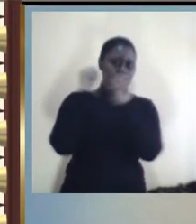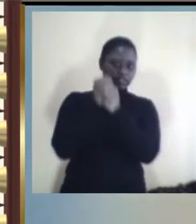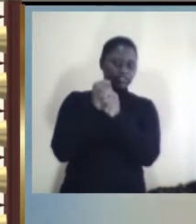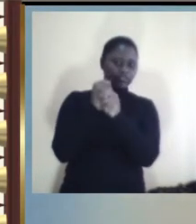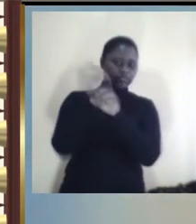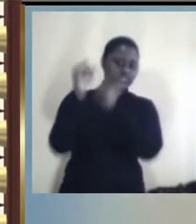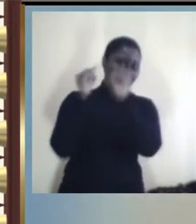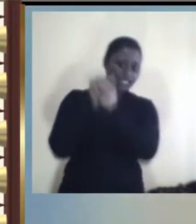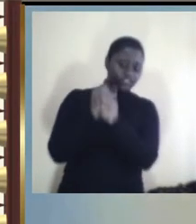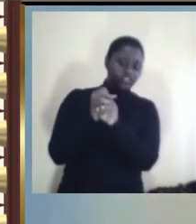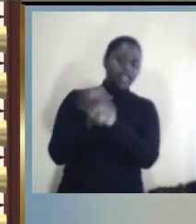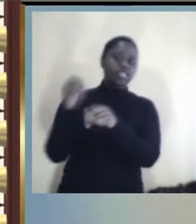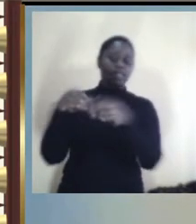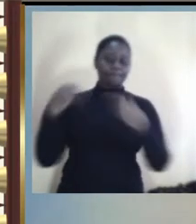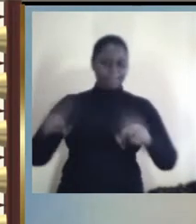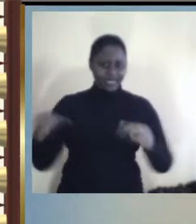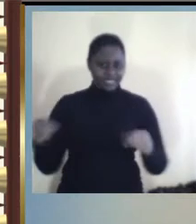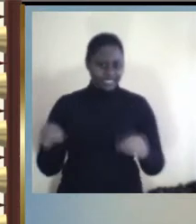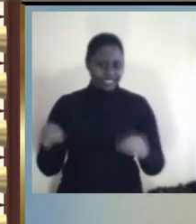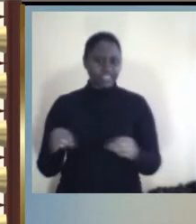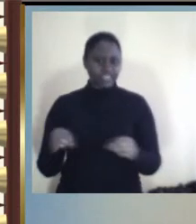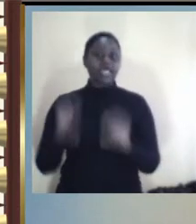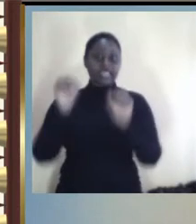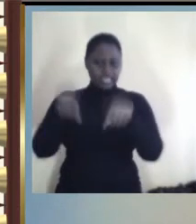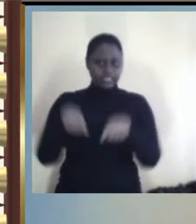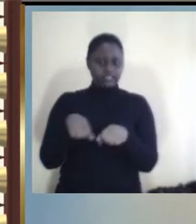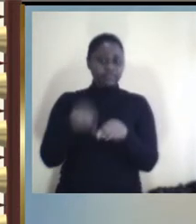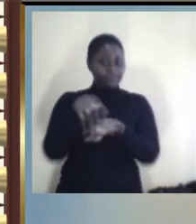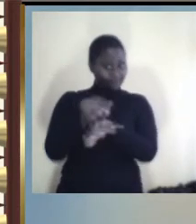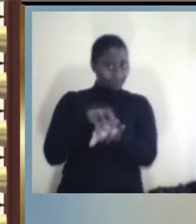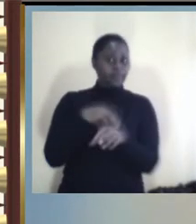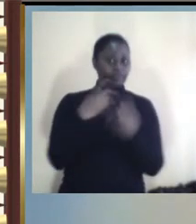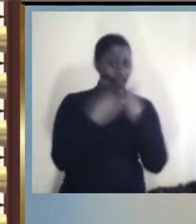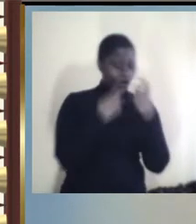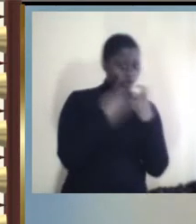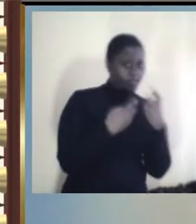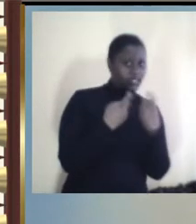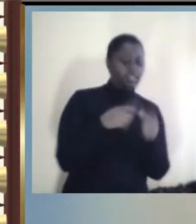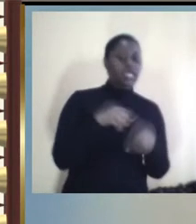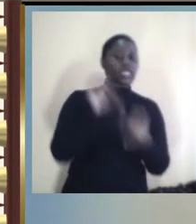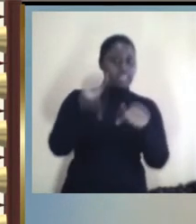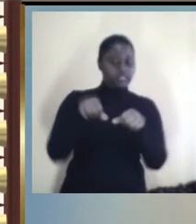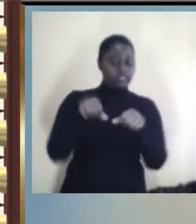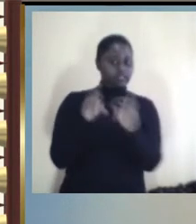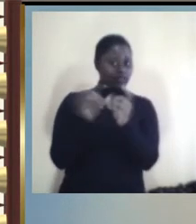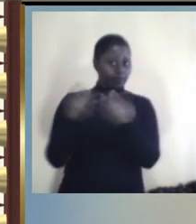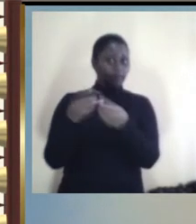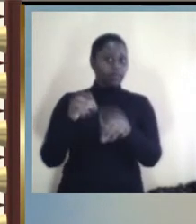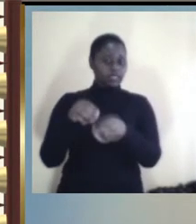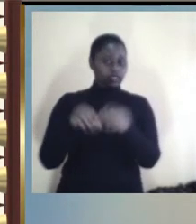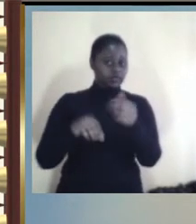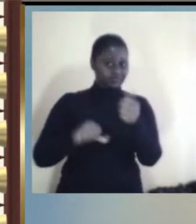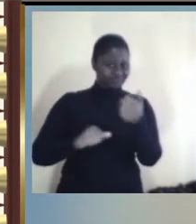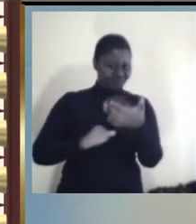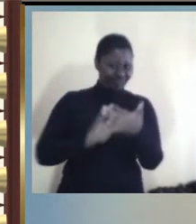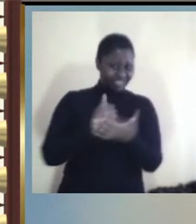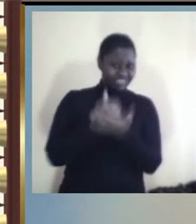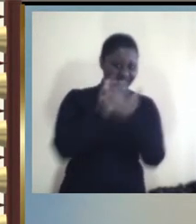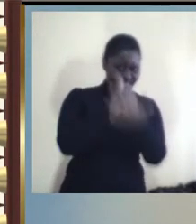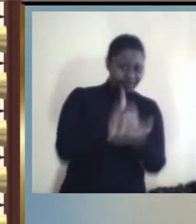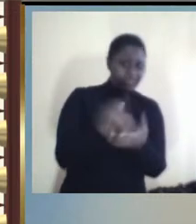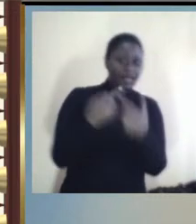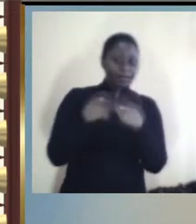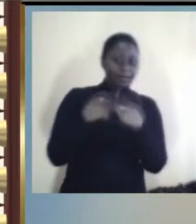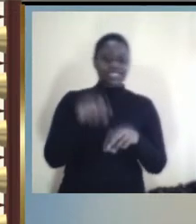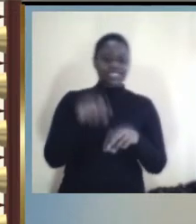farmers are complaining that as much as the department is assisting them with input cost, the problem is that they are unable